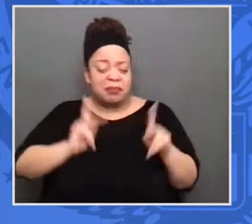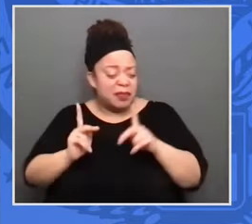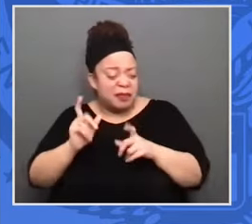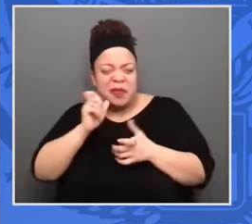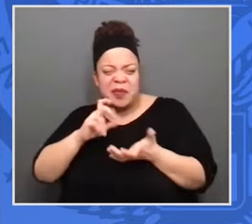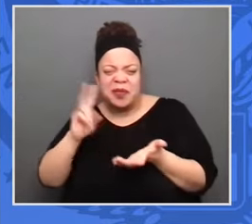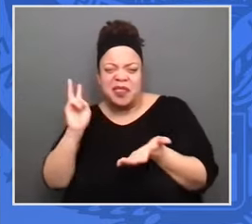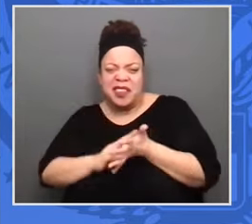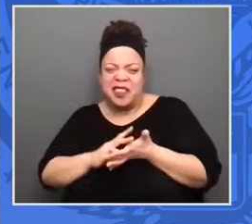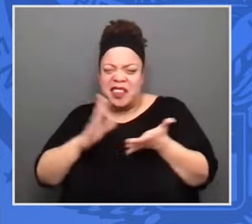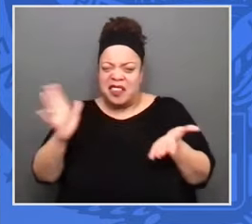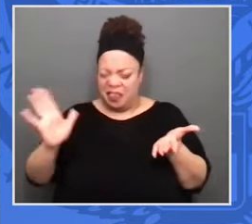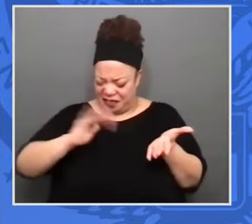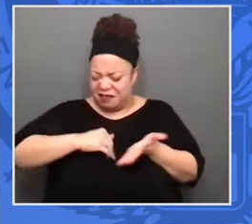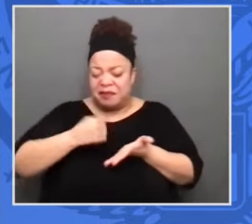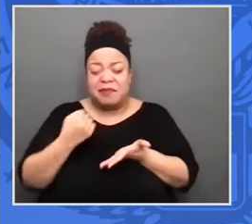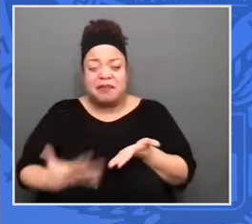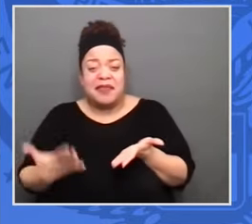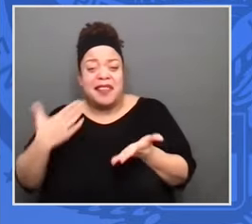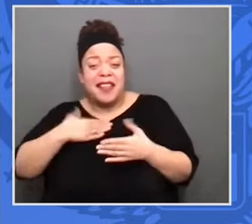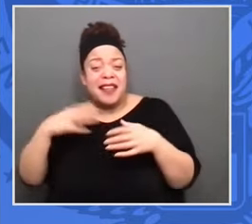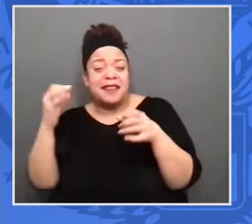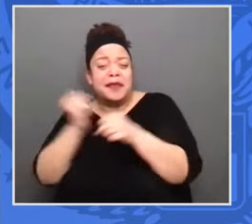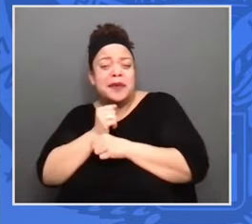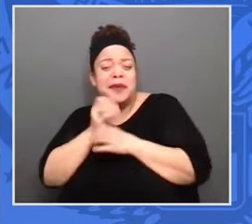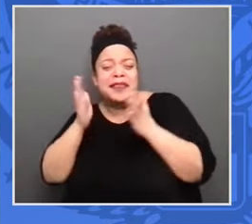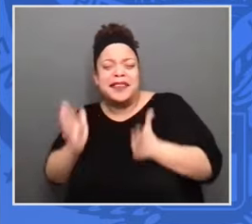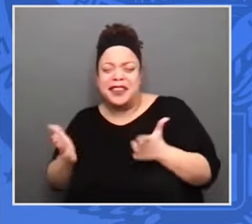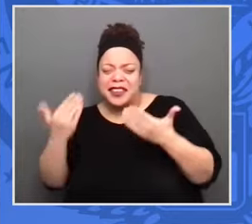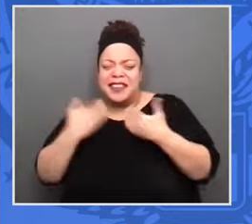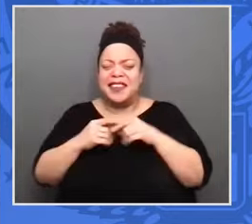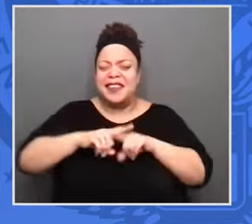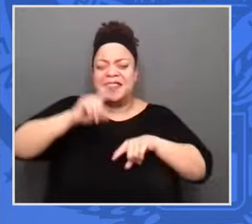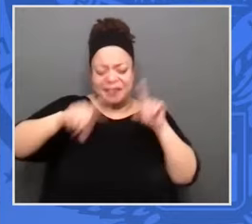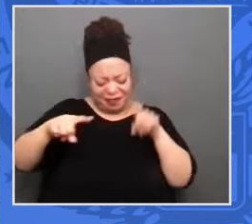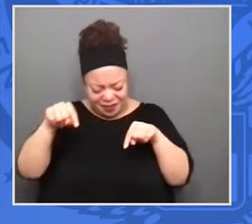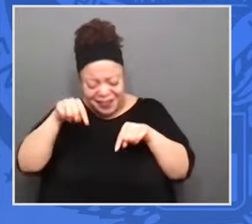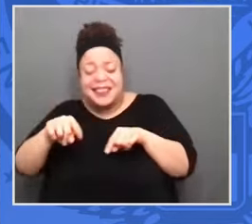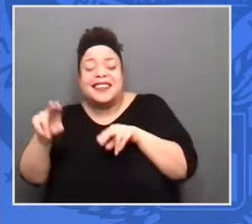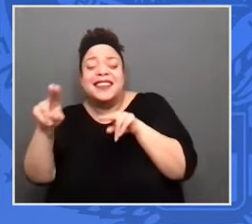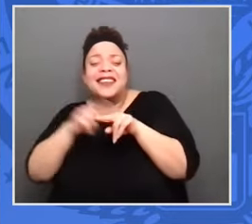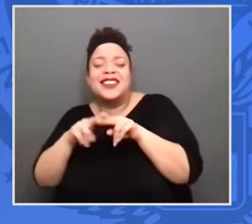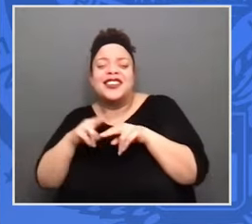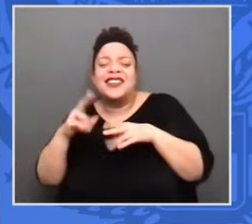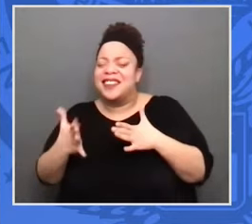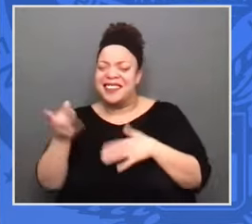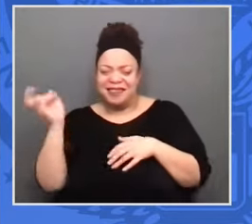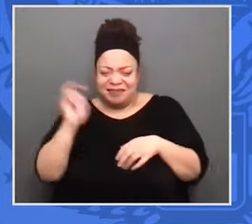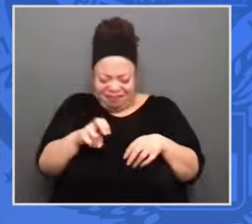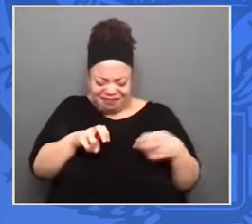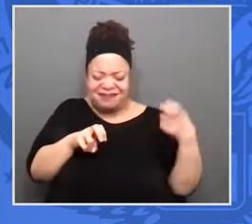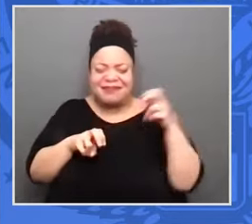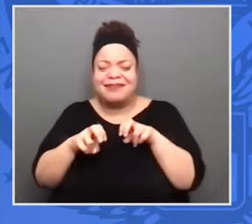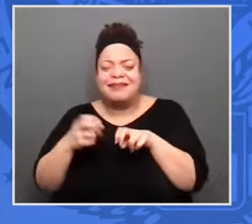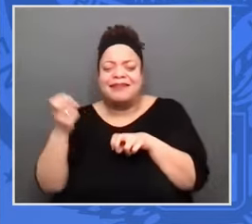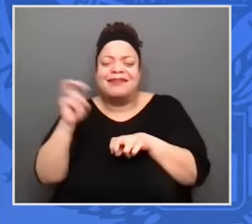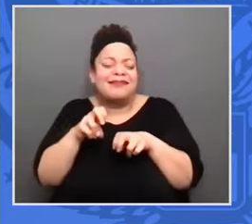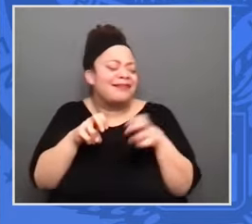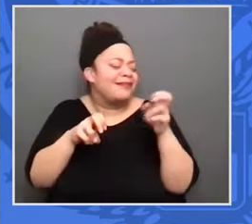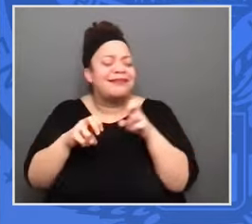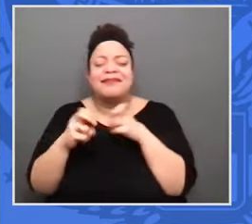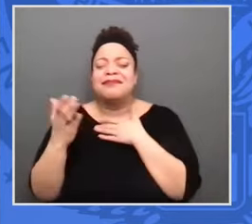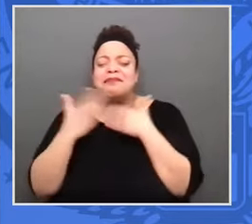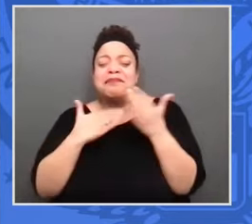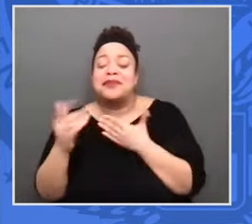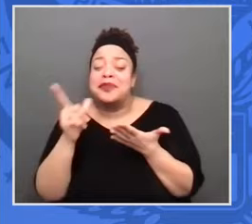and gamblers. This train carries lost souls. I said this